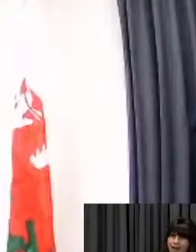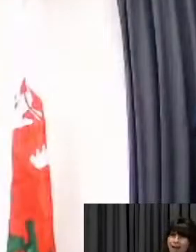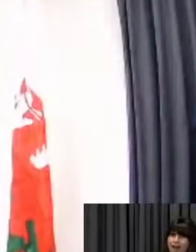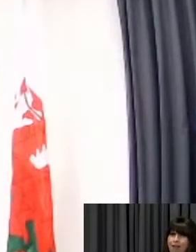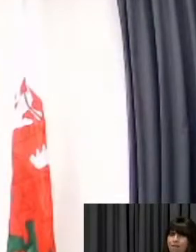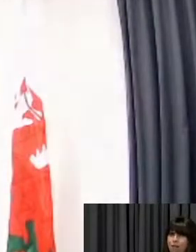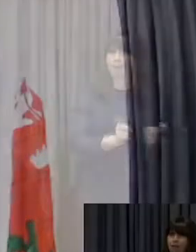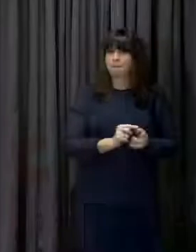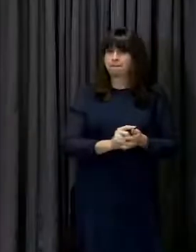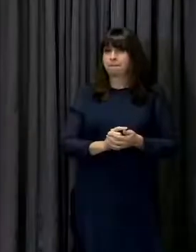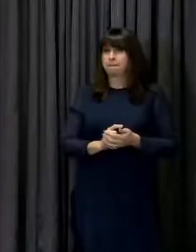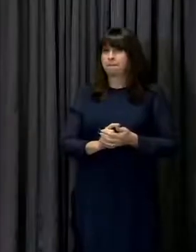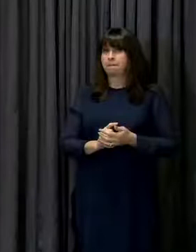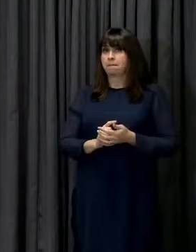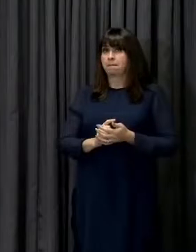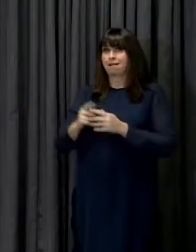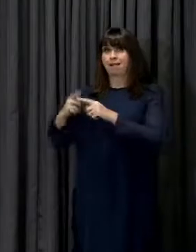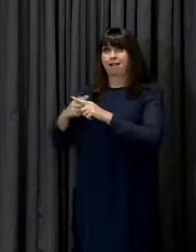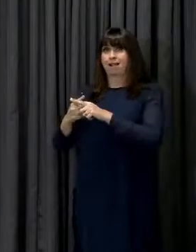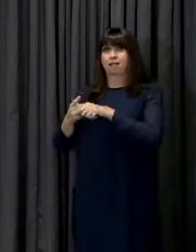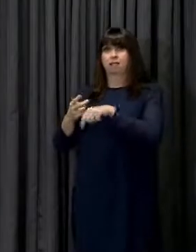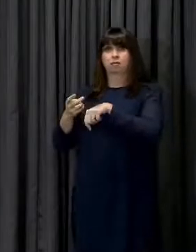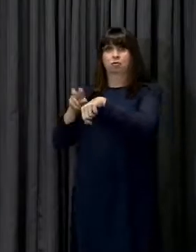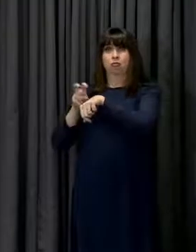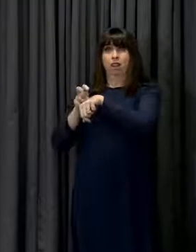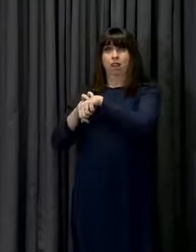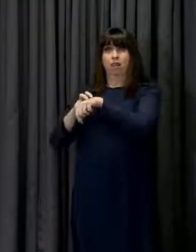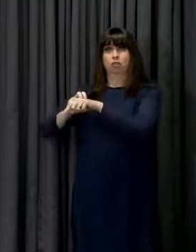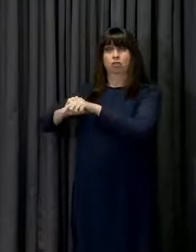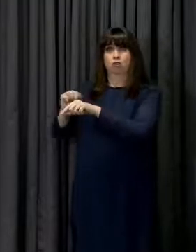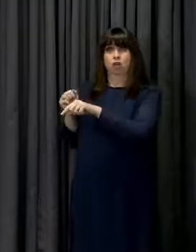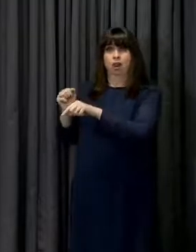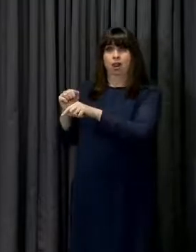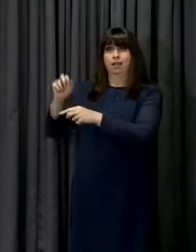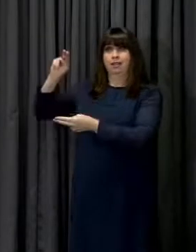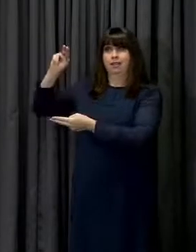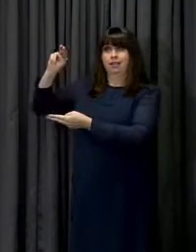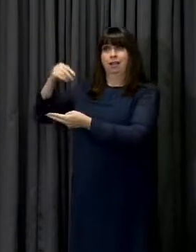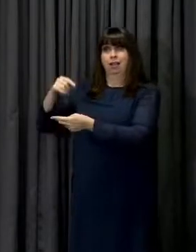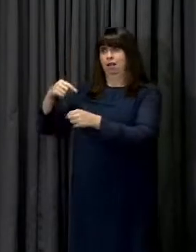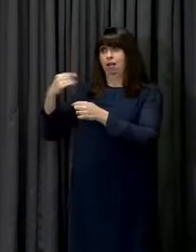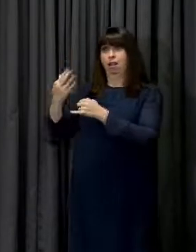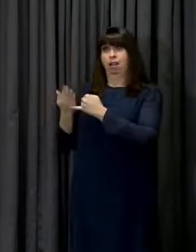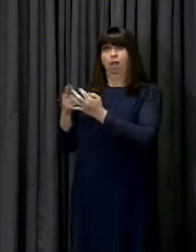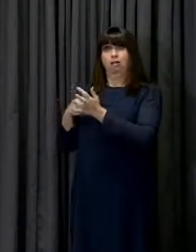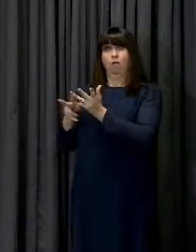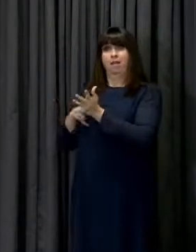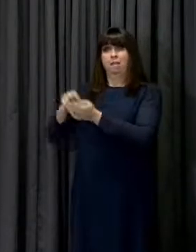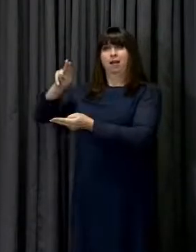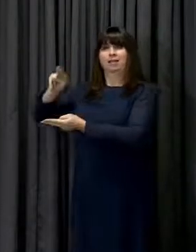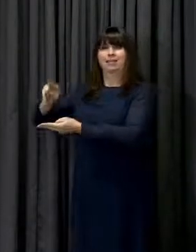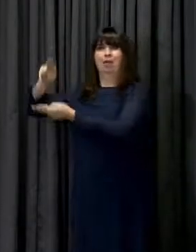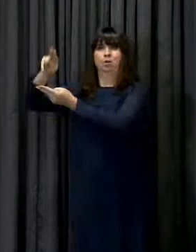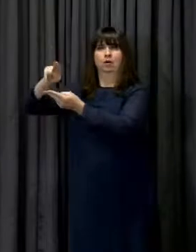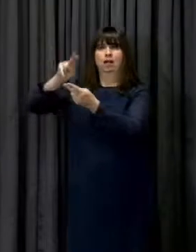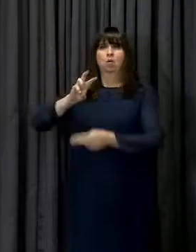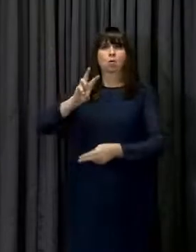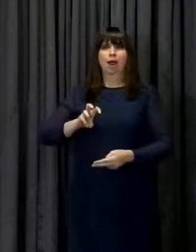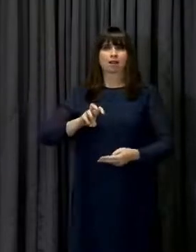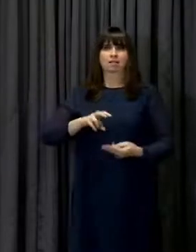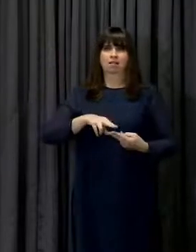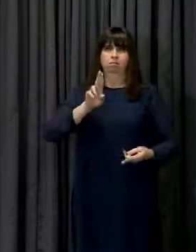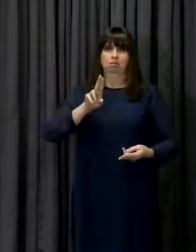Wales was the only part of the UK where infection rates did not appear to be falling in the last week of November, according to